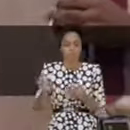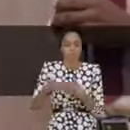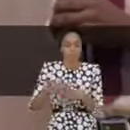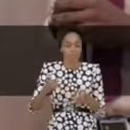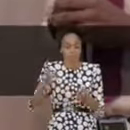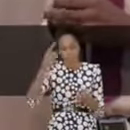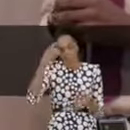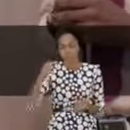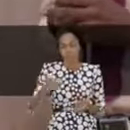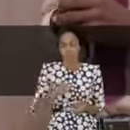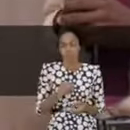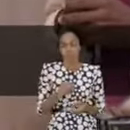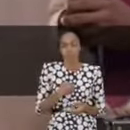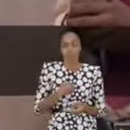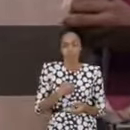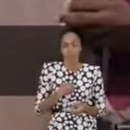me.